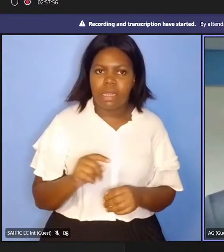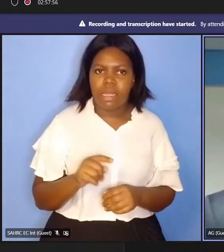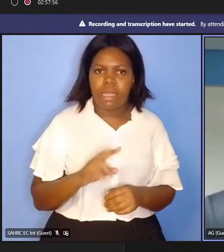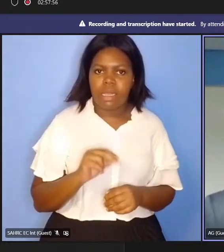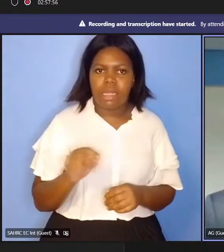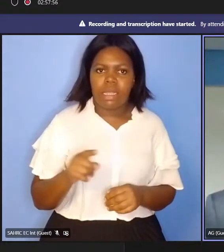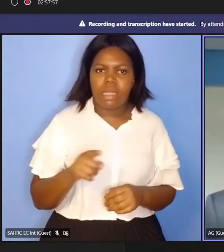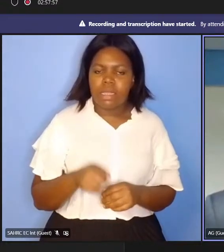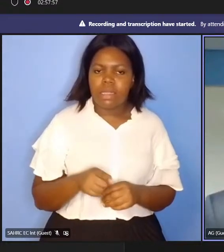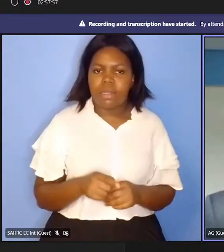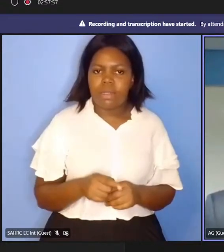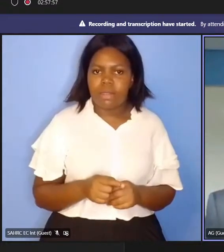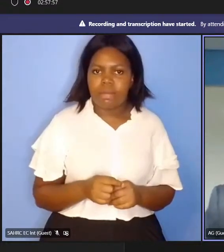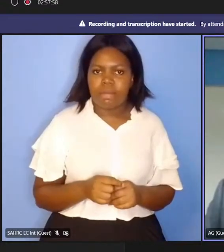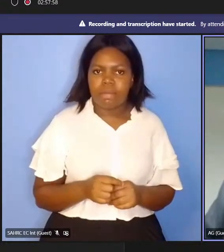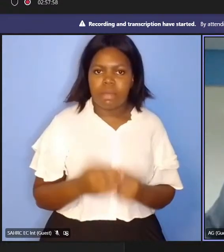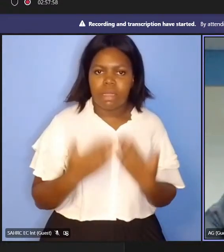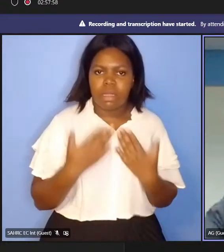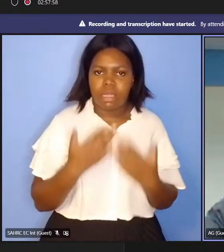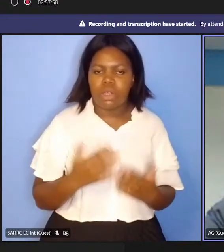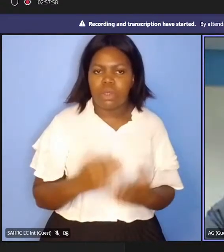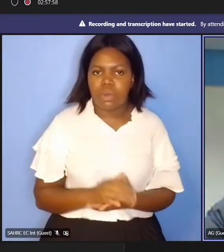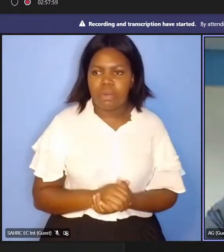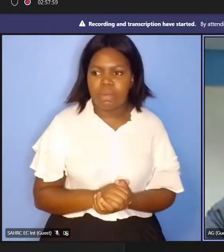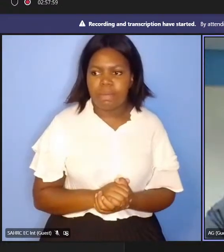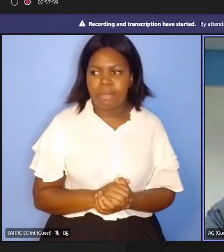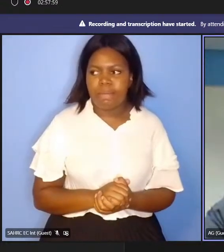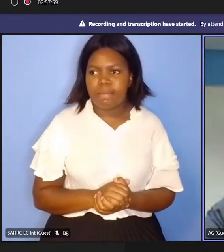the only point I wanted to make. Thank you so much.